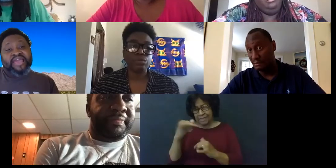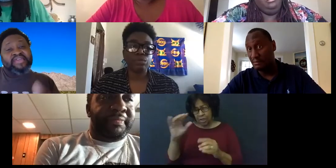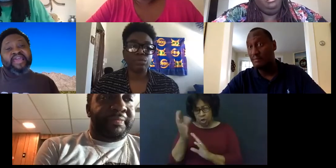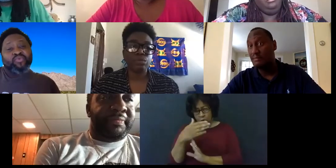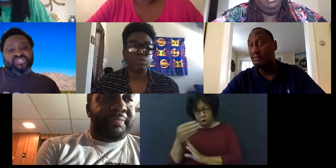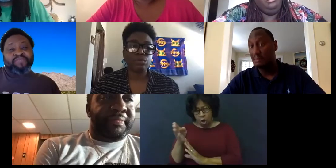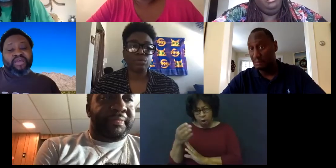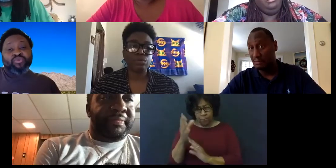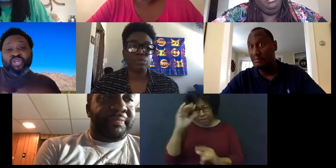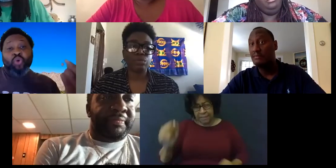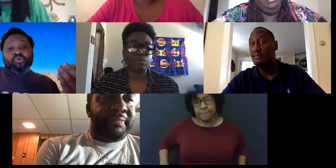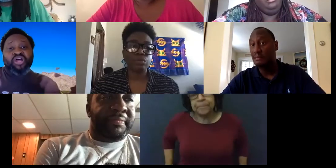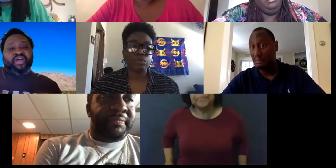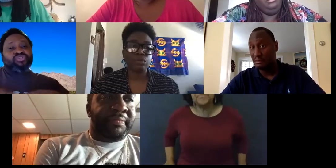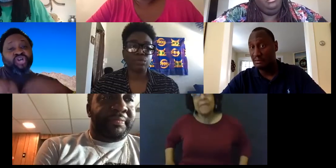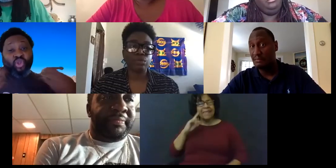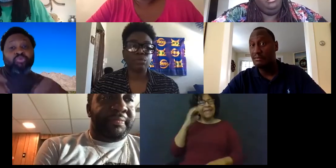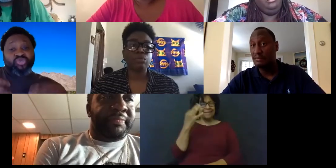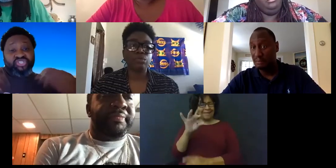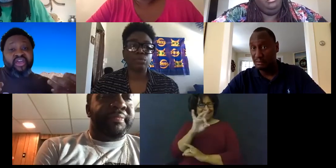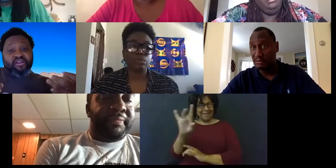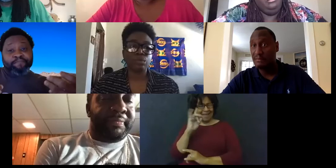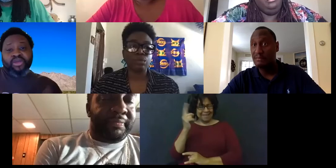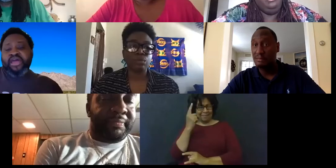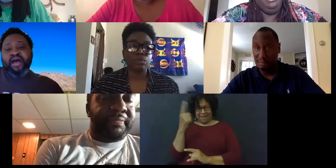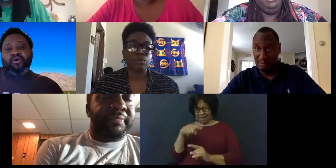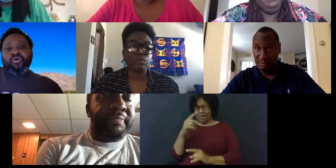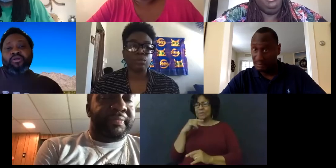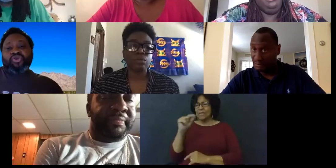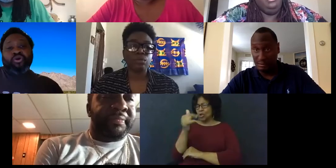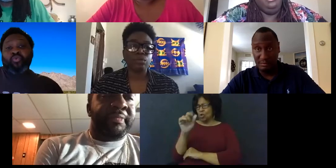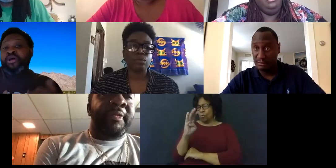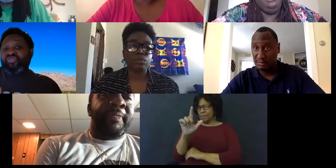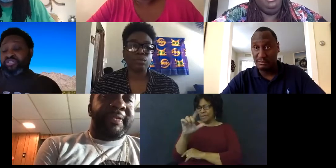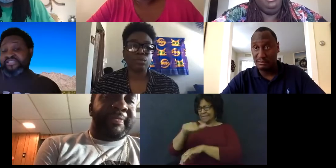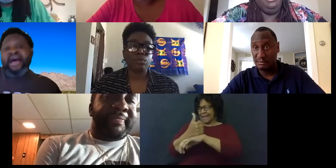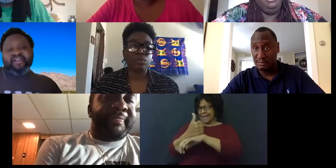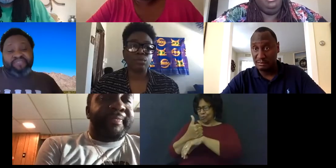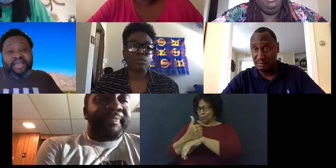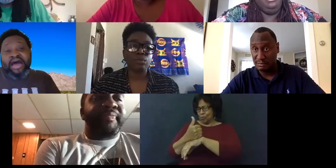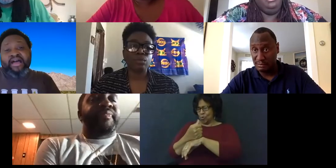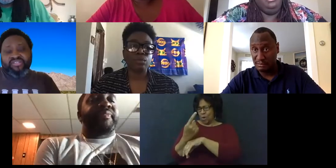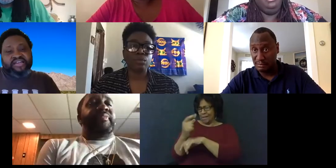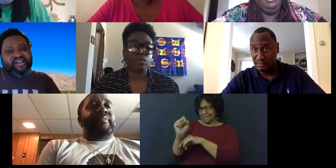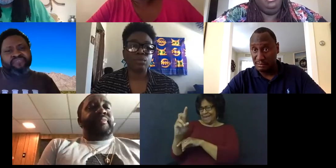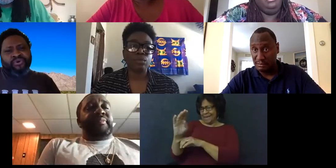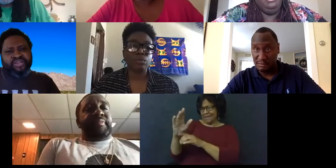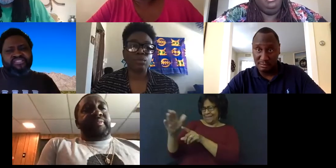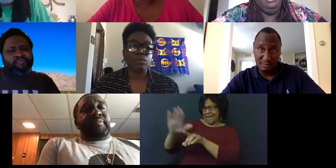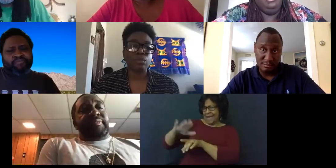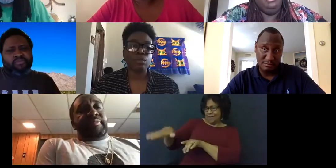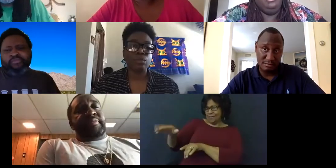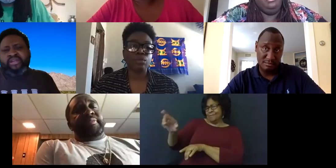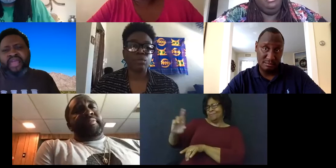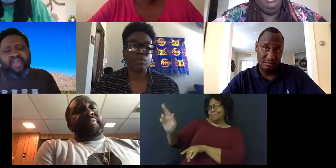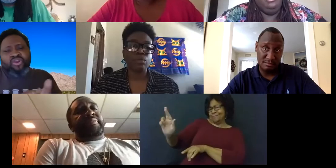the ADA was something that was global, it was a global standard, how, you know, one side of the aisle decided to vote against